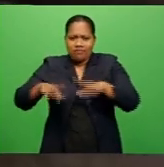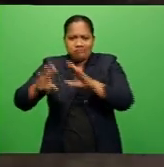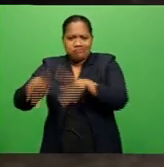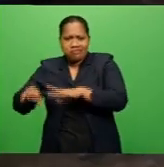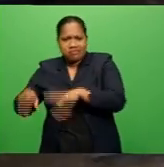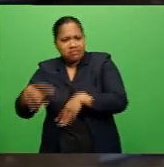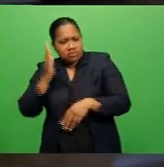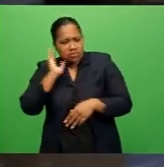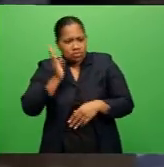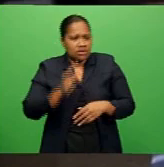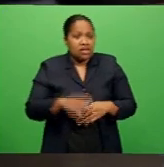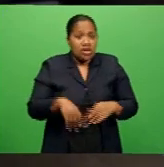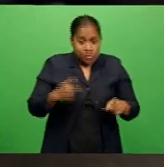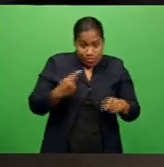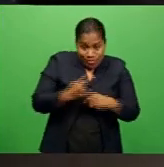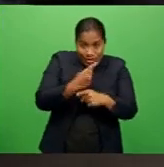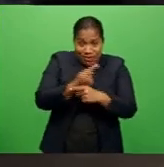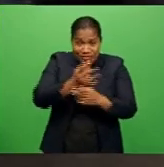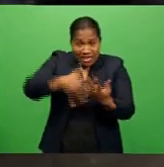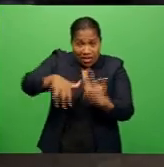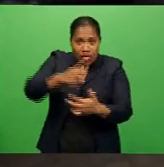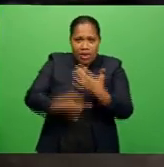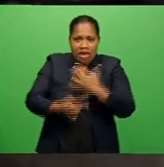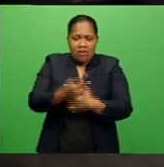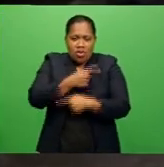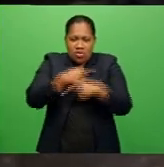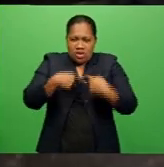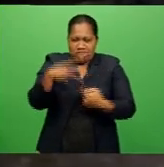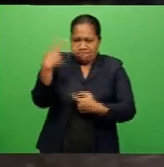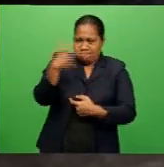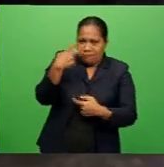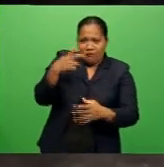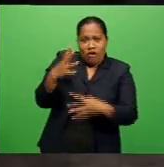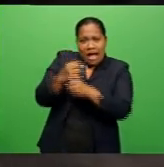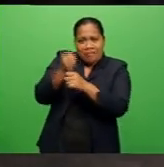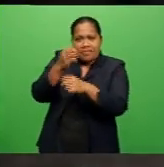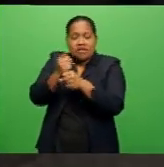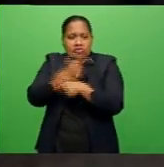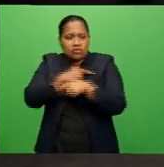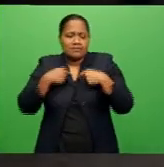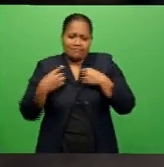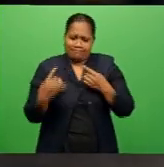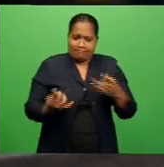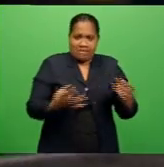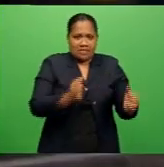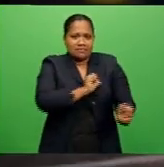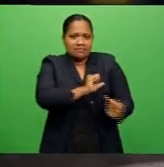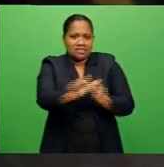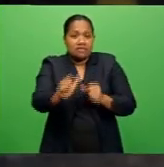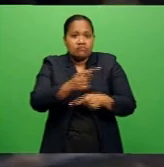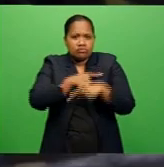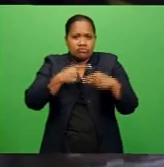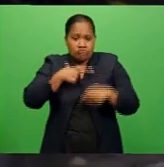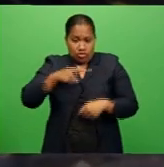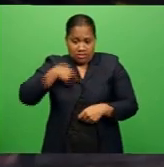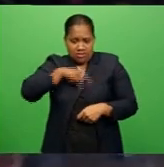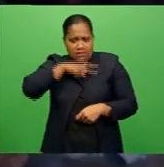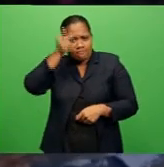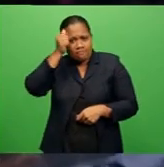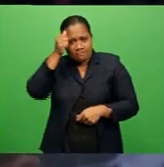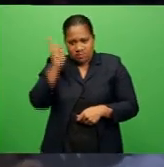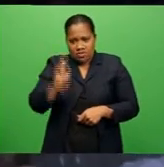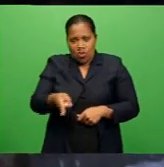monitoring the latest weather updates, but we tried our best to prepare for the system because we knew it was going to be another